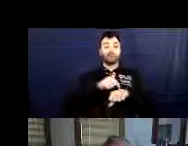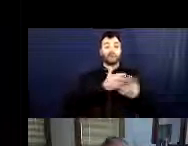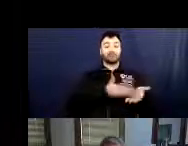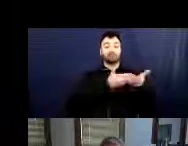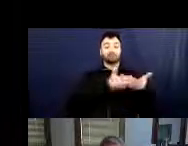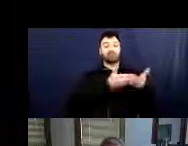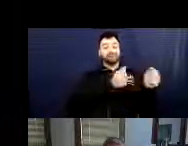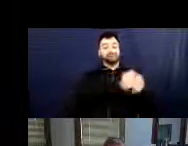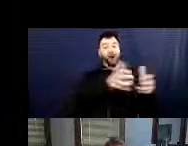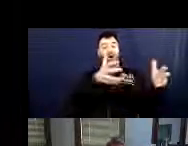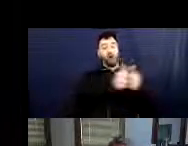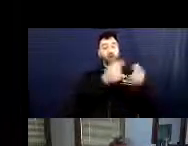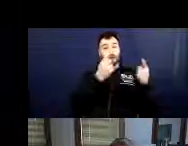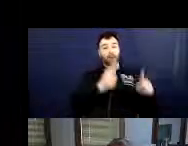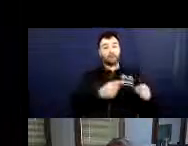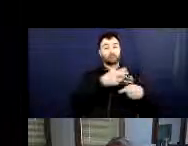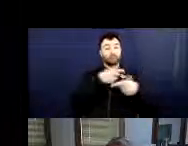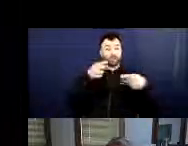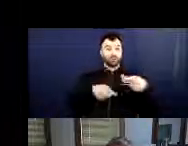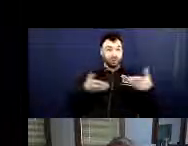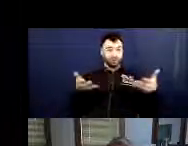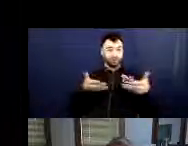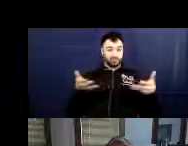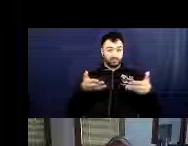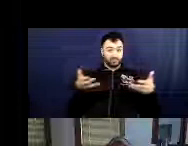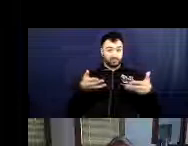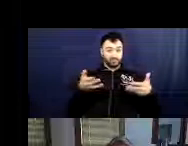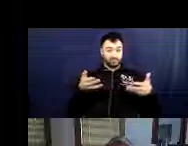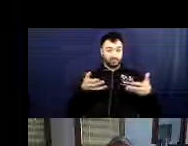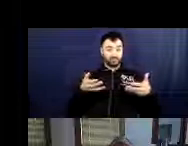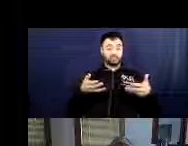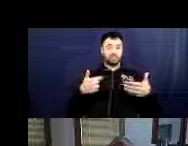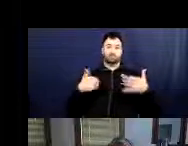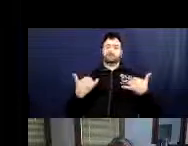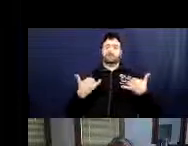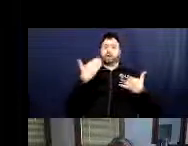of a real war, we know what real war is now, with bombs,